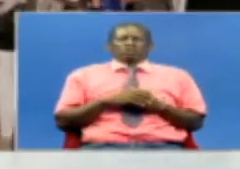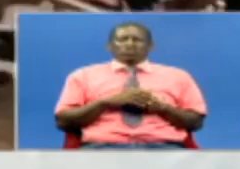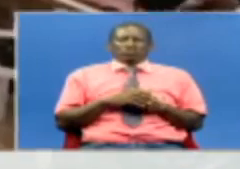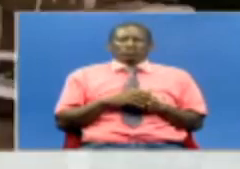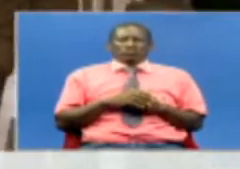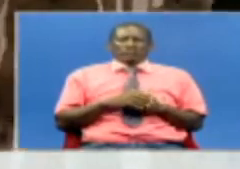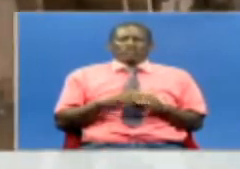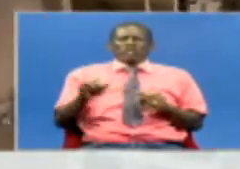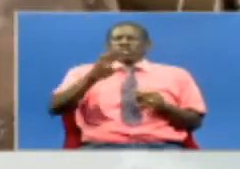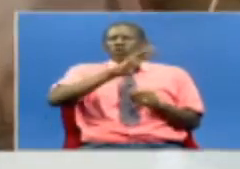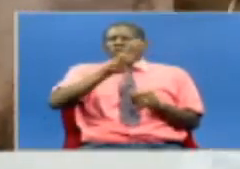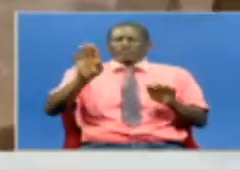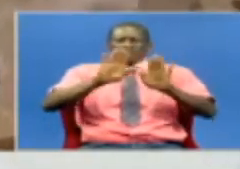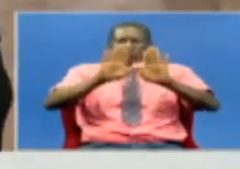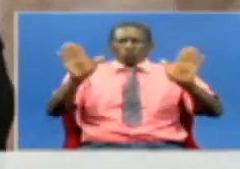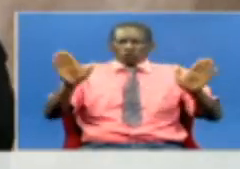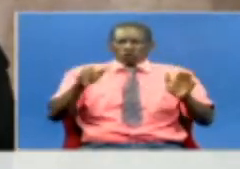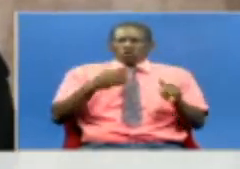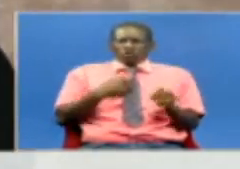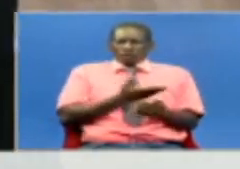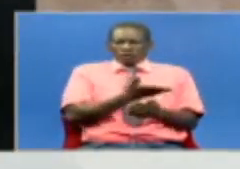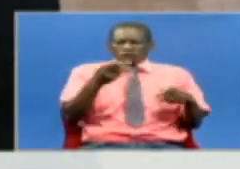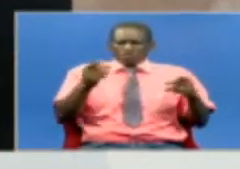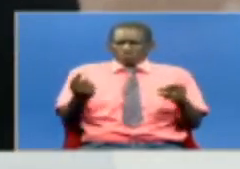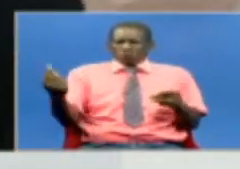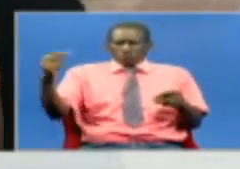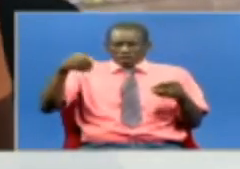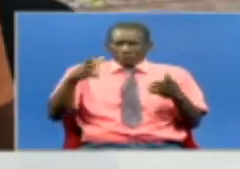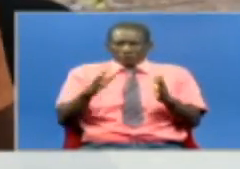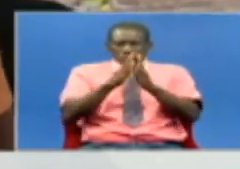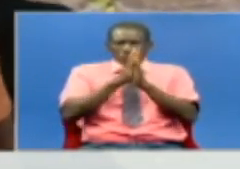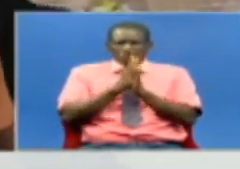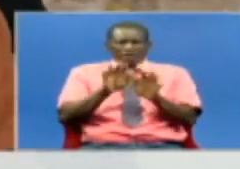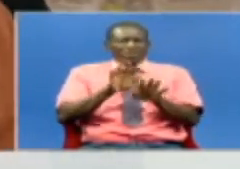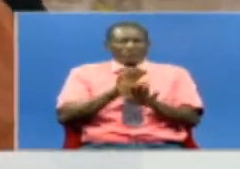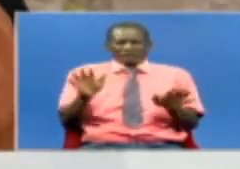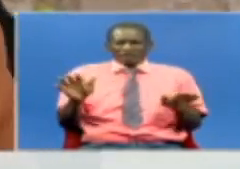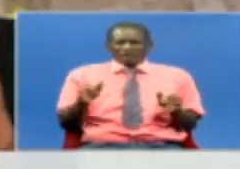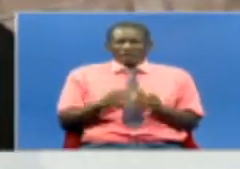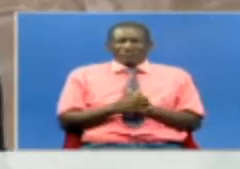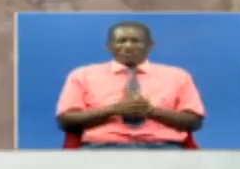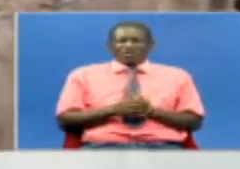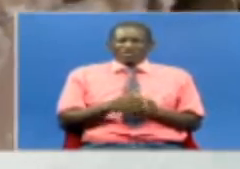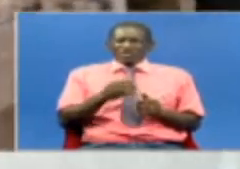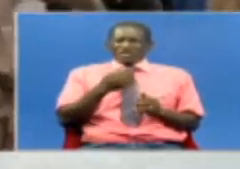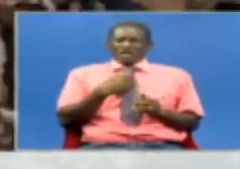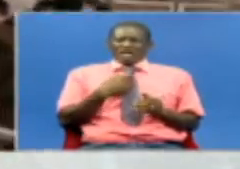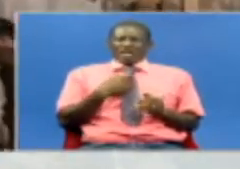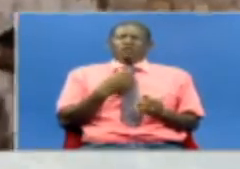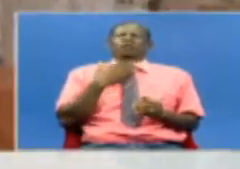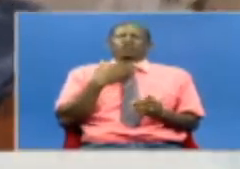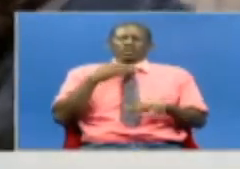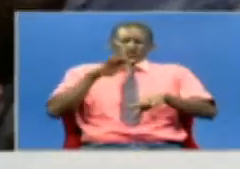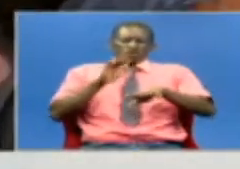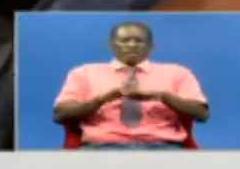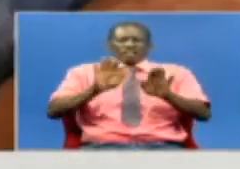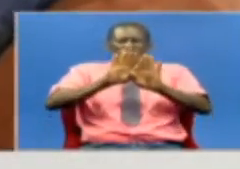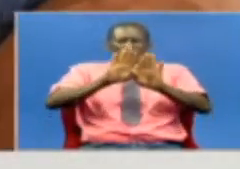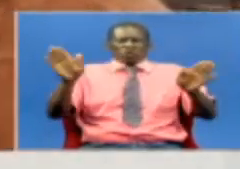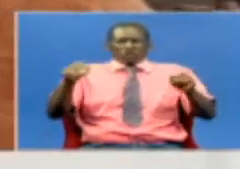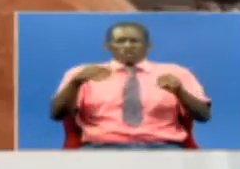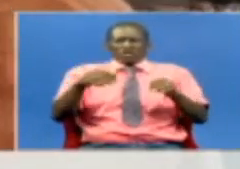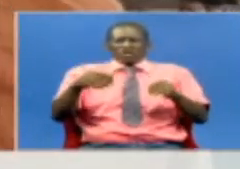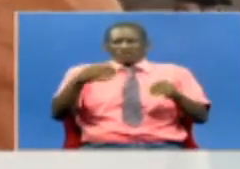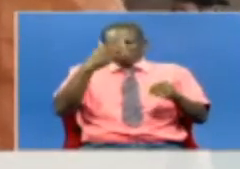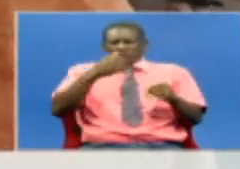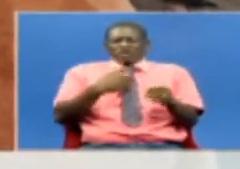At the Western Wall, there are those who camp here for prayers. I had longed to touch the wall as I had heard